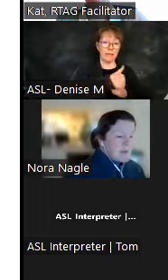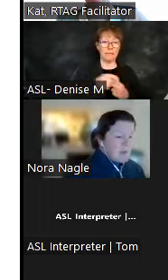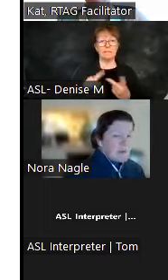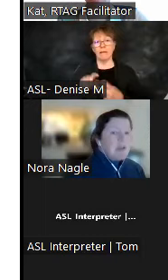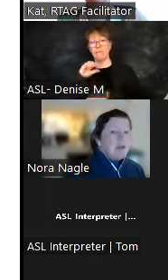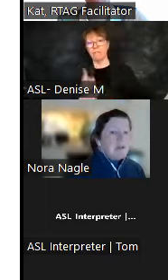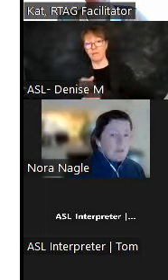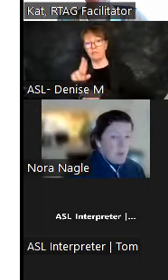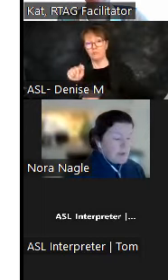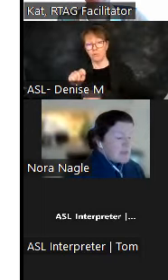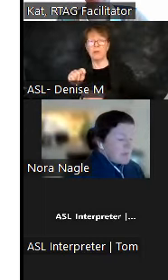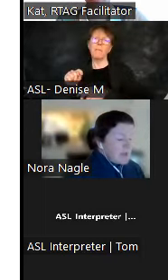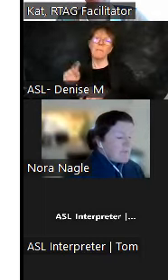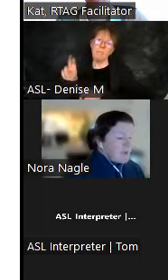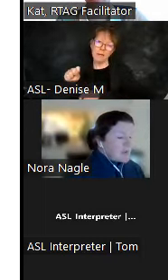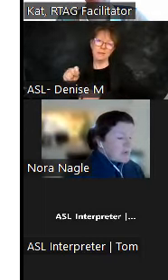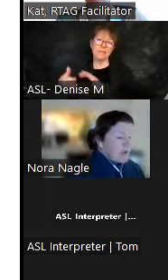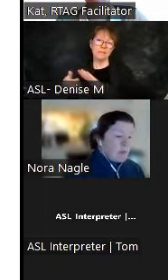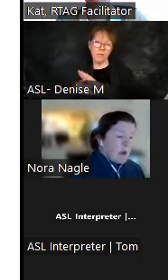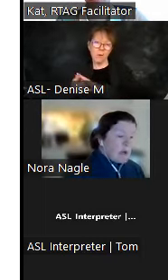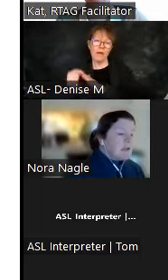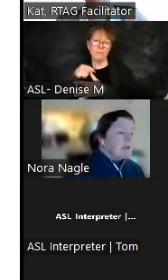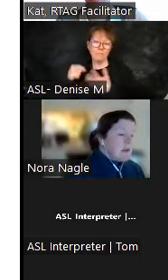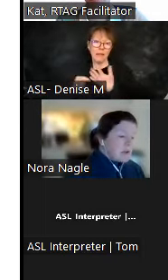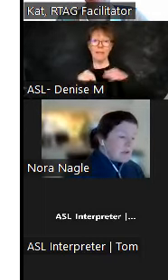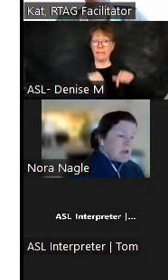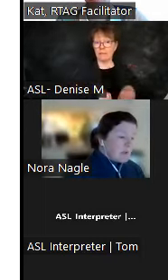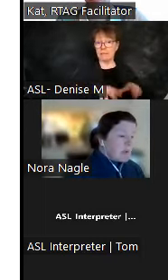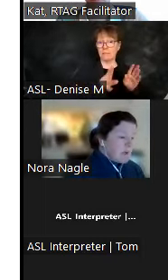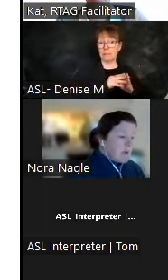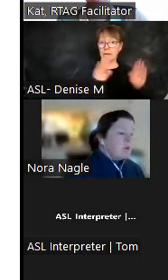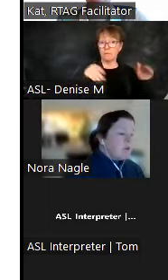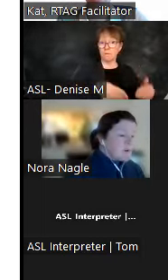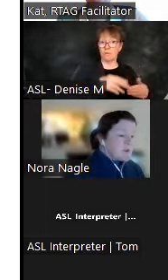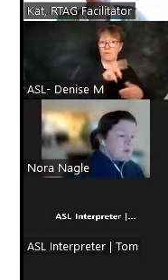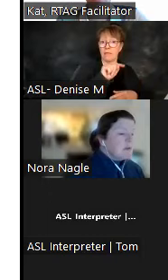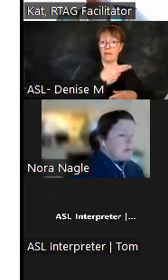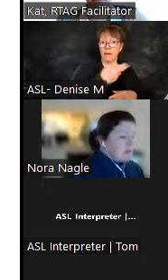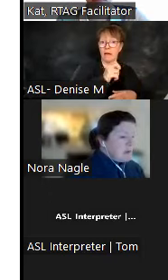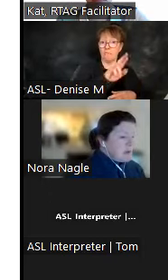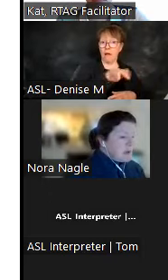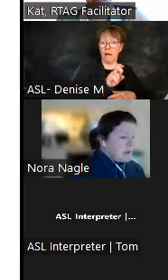buses, subways. So while this meeting focuses on the ride, the next general meeting will